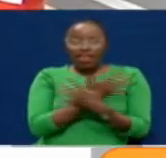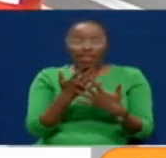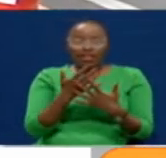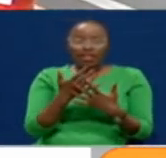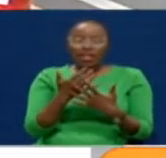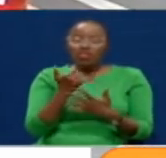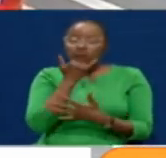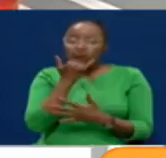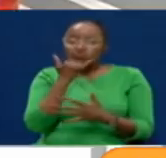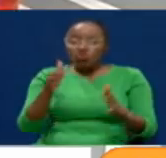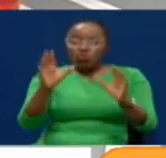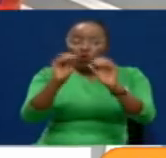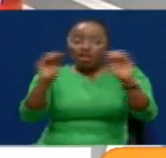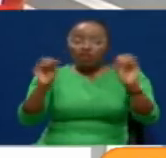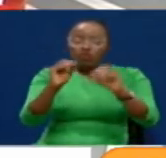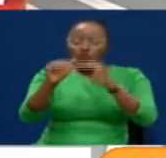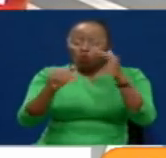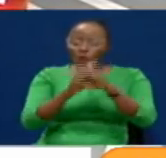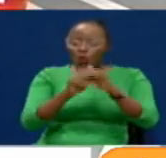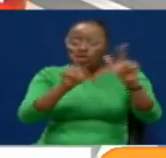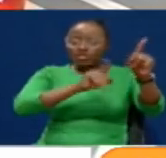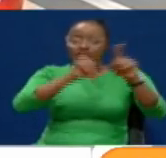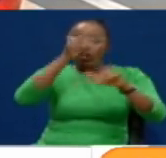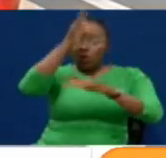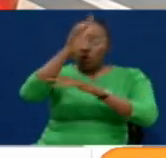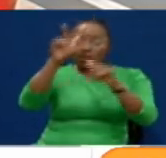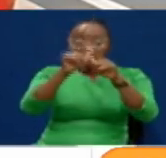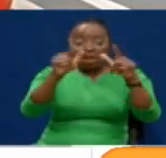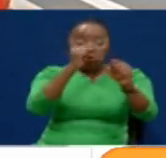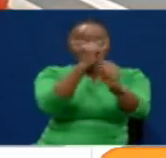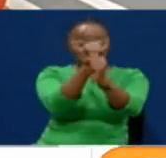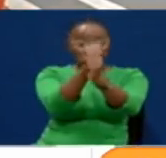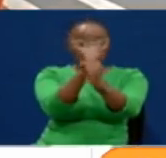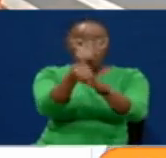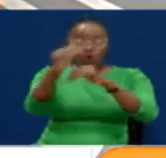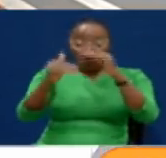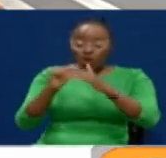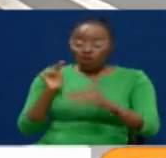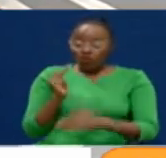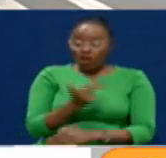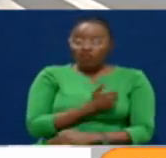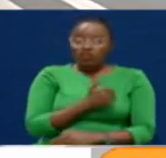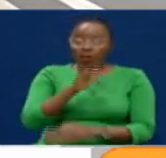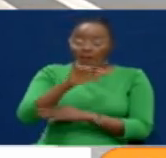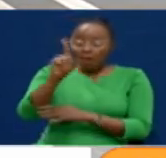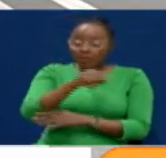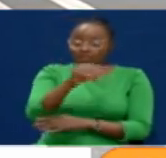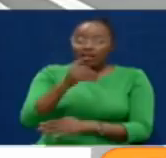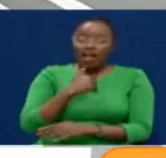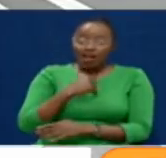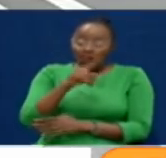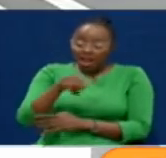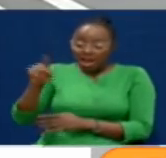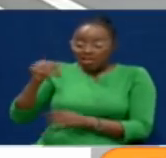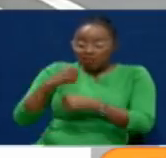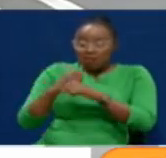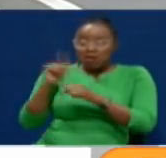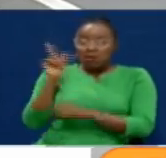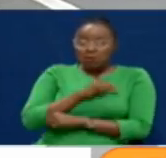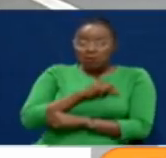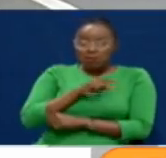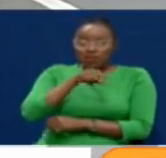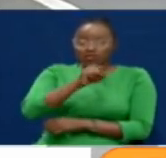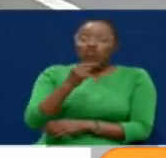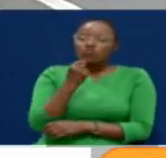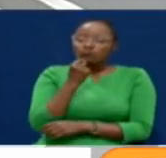path. Everyone's journey is what God has ordained it to be. And so all of us make mistakes. He's made his mistakes. He's done it right. He was in Moi's